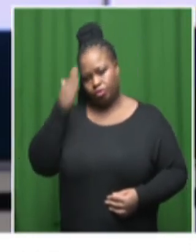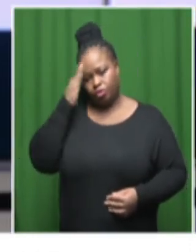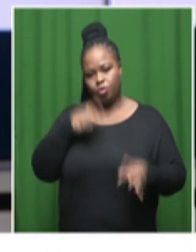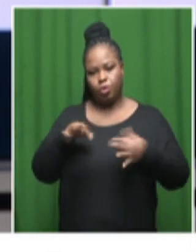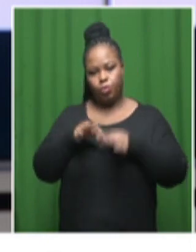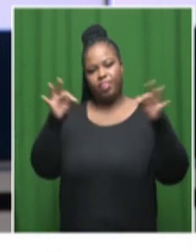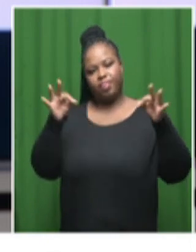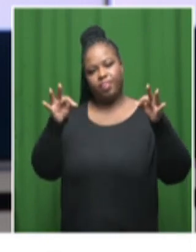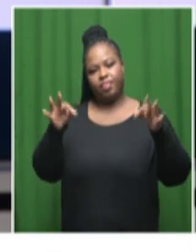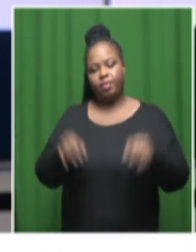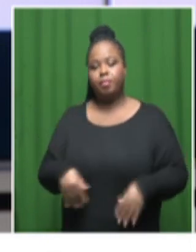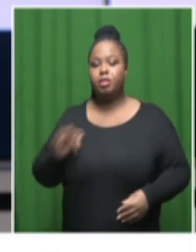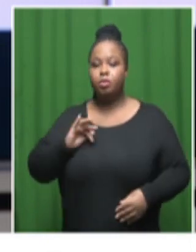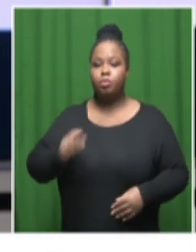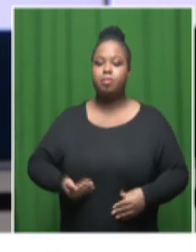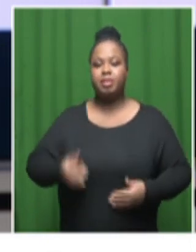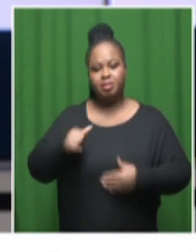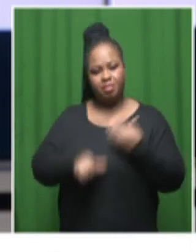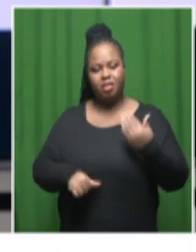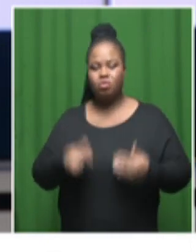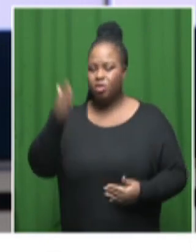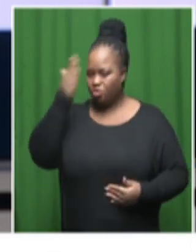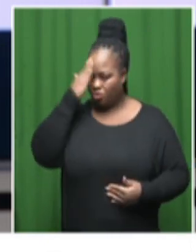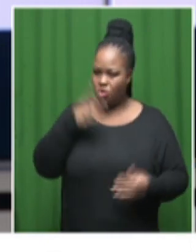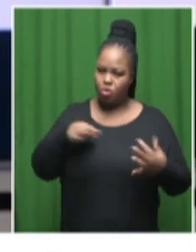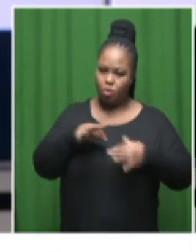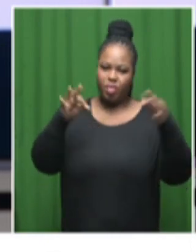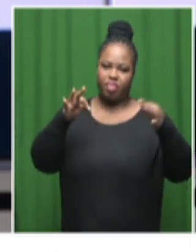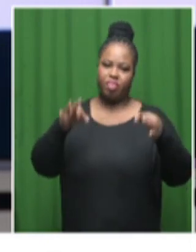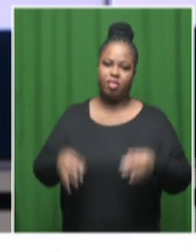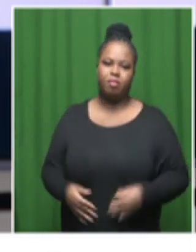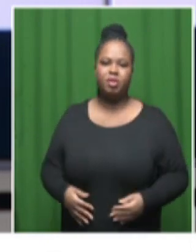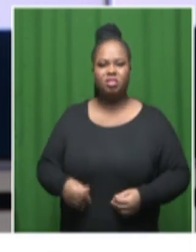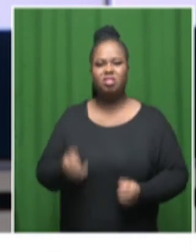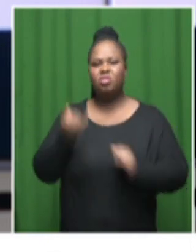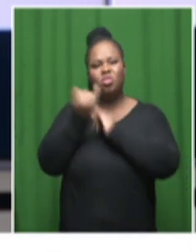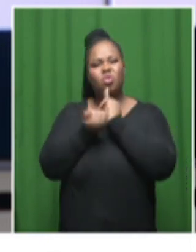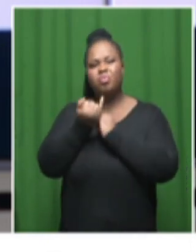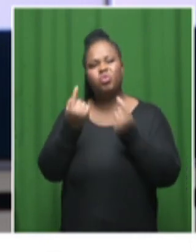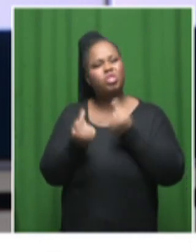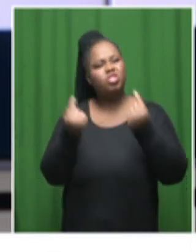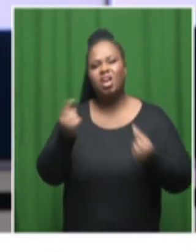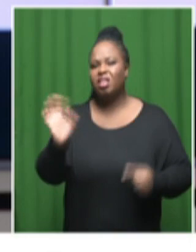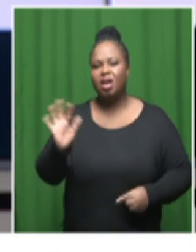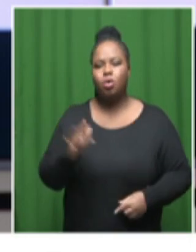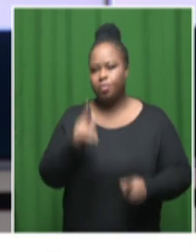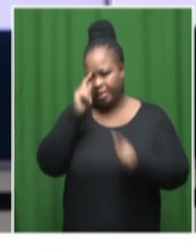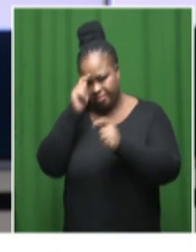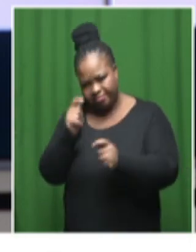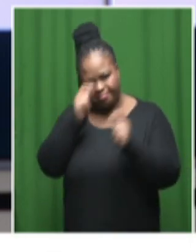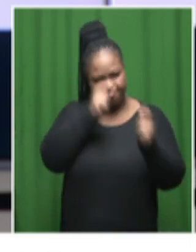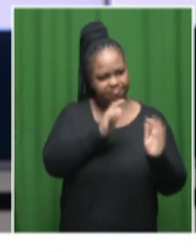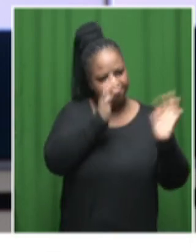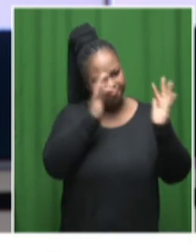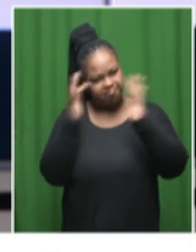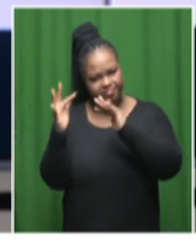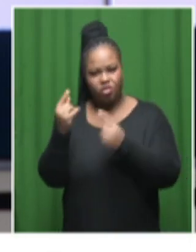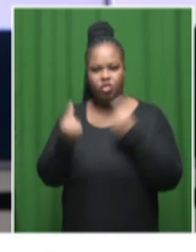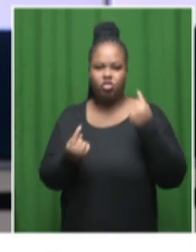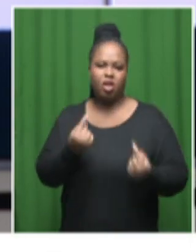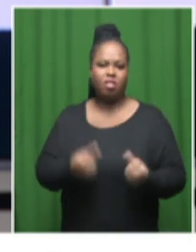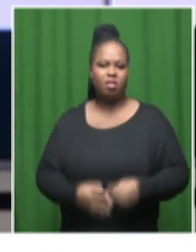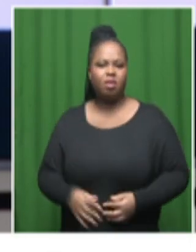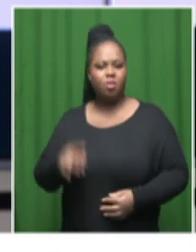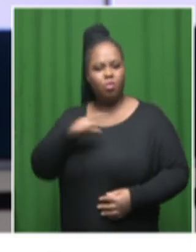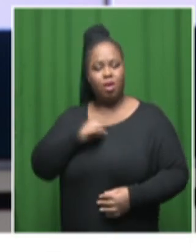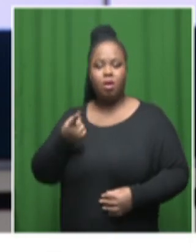worth. In this Women's Month, I must say we must know our worth. We must stop competing with each other, but complementing each other. I think we've got so much to